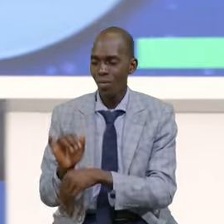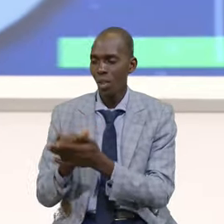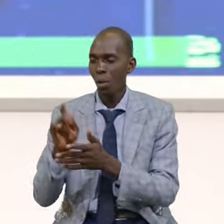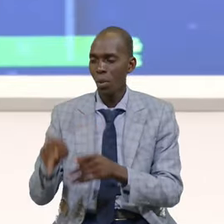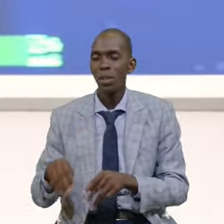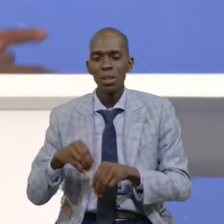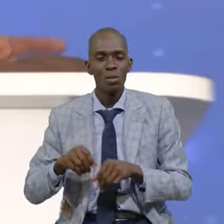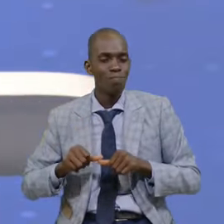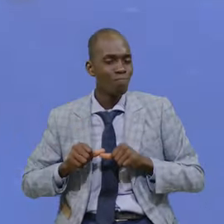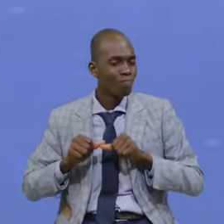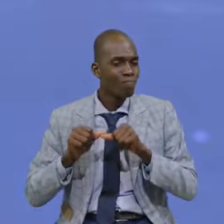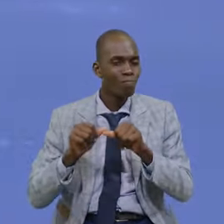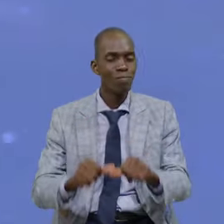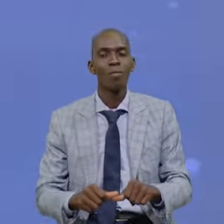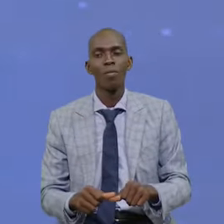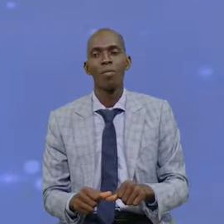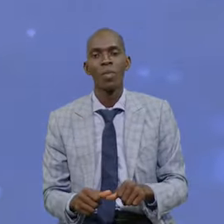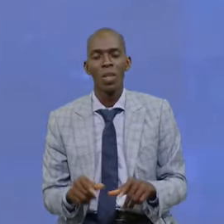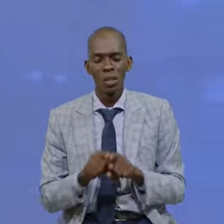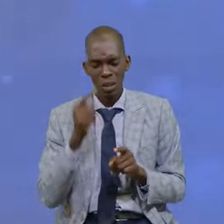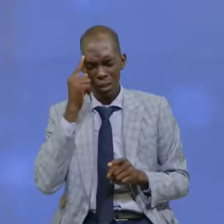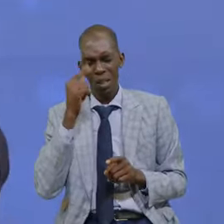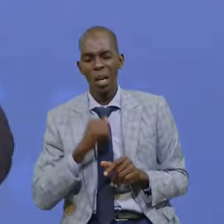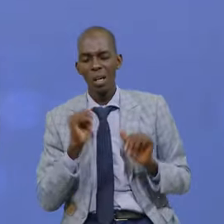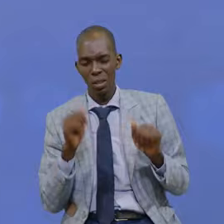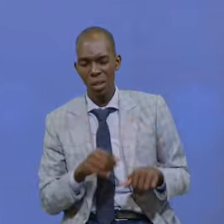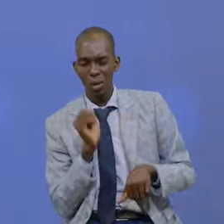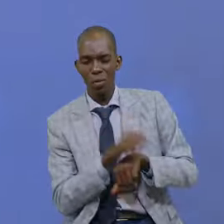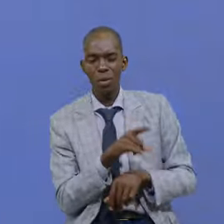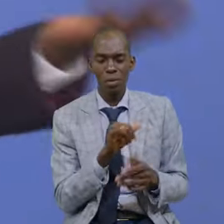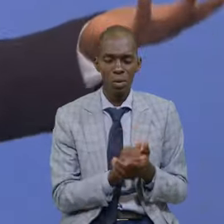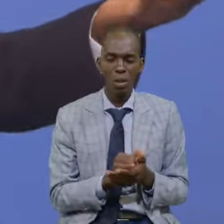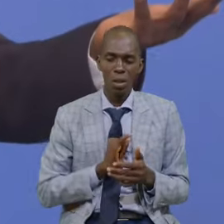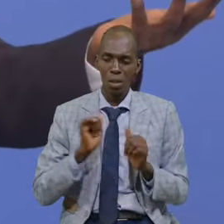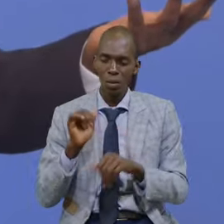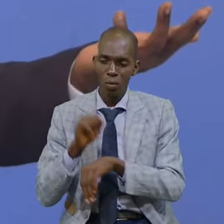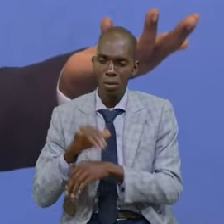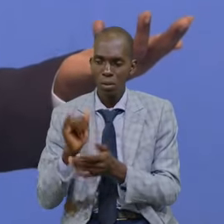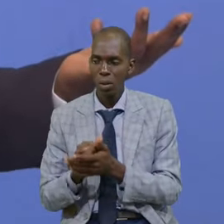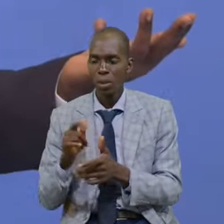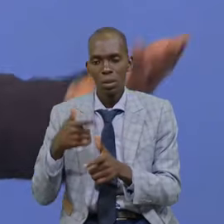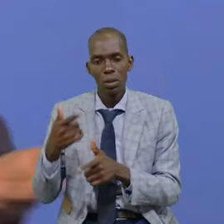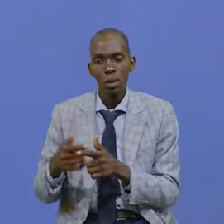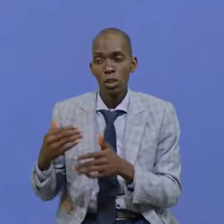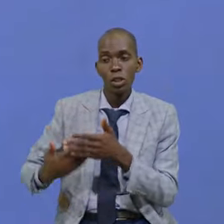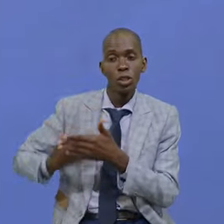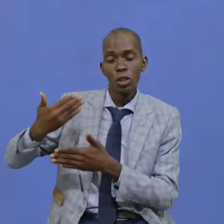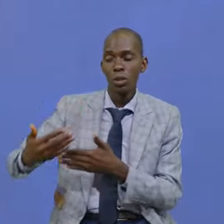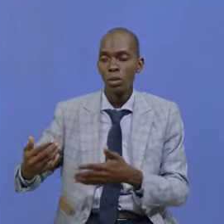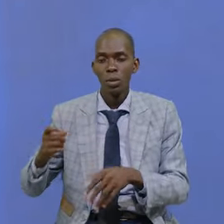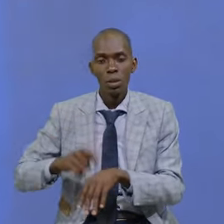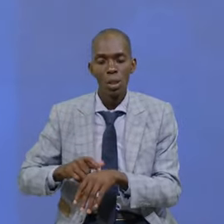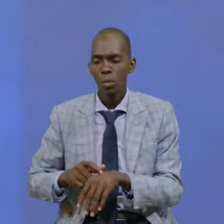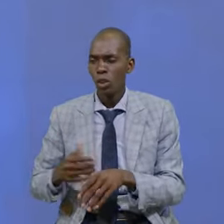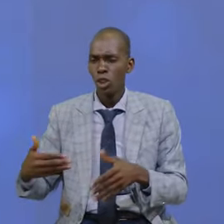you are thinking, I can overcome that, I can overcome that, the following day, a new thing comes out that you've